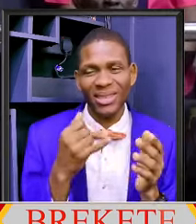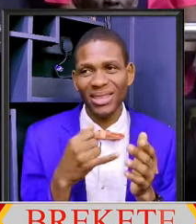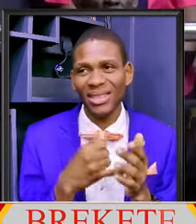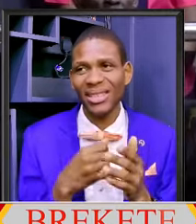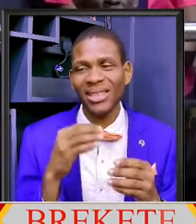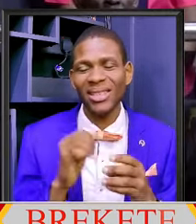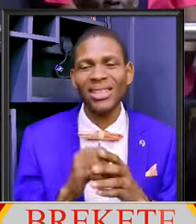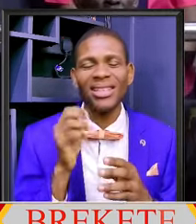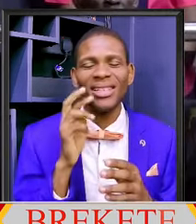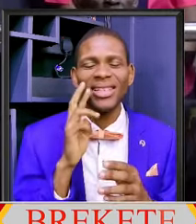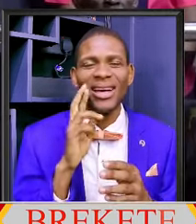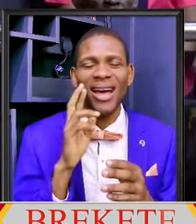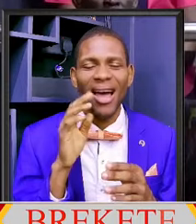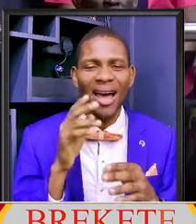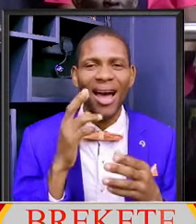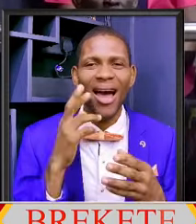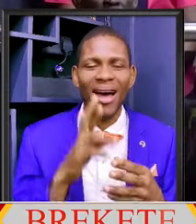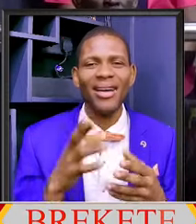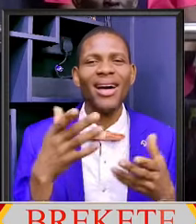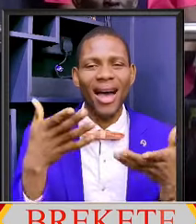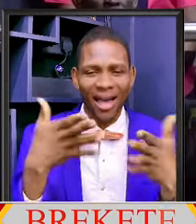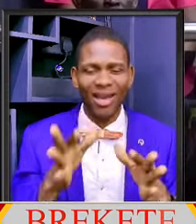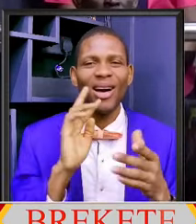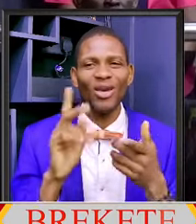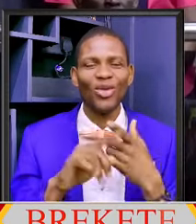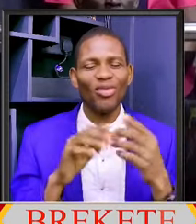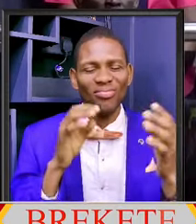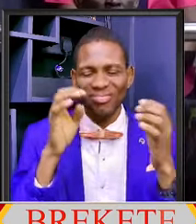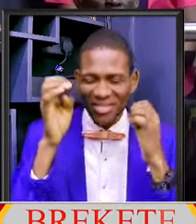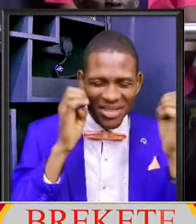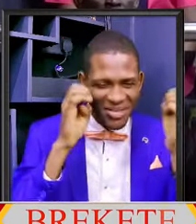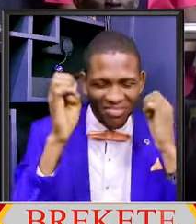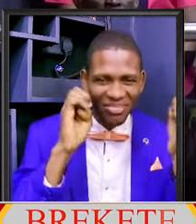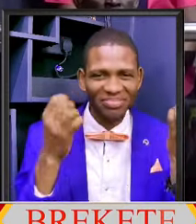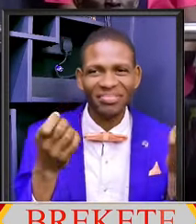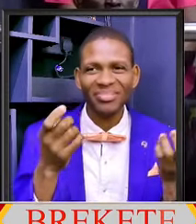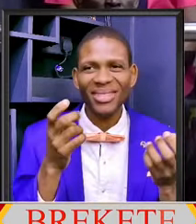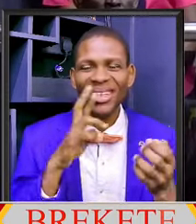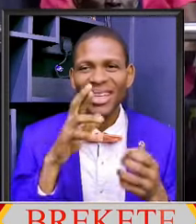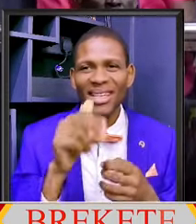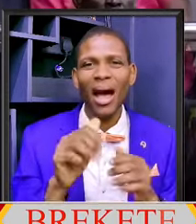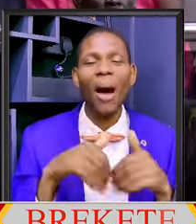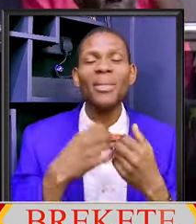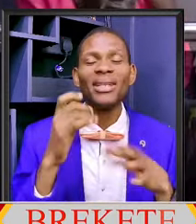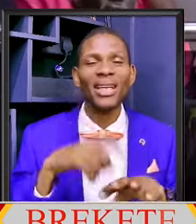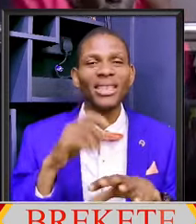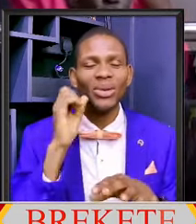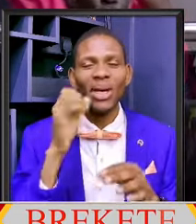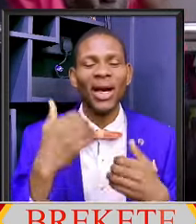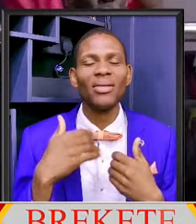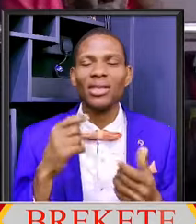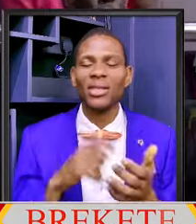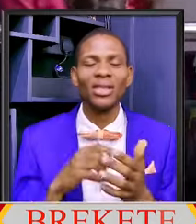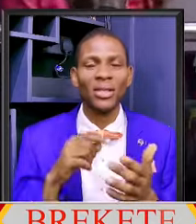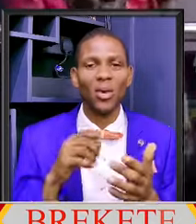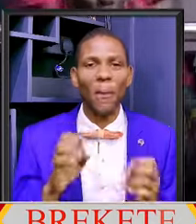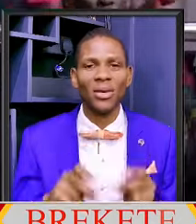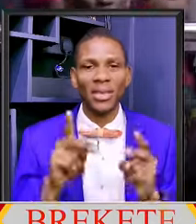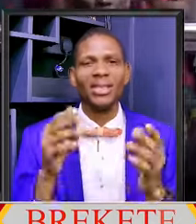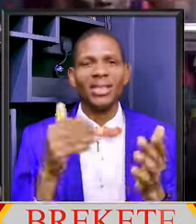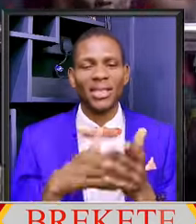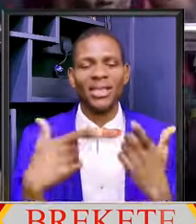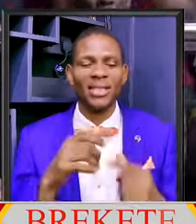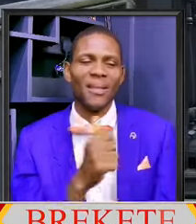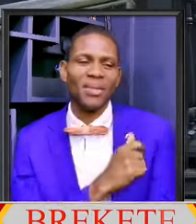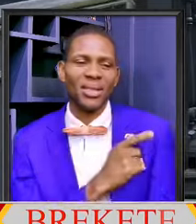her to express herself. Okay, sir. Please. I'm sorry, sir. How many times she go get this kind of opportunity again? I'm sorry, sir. Make we appreciate Mama.